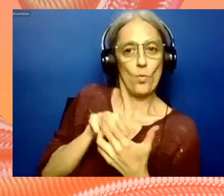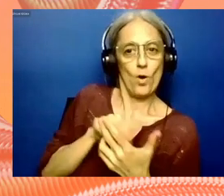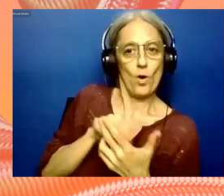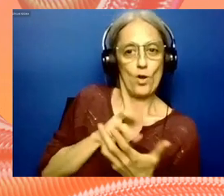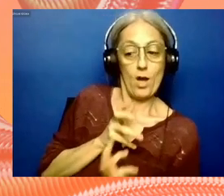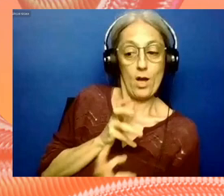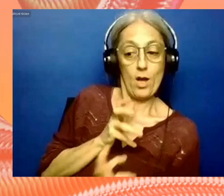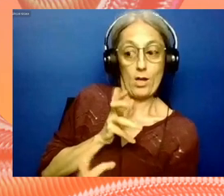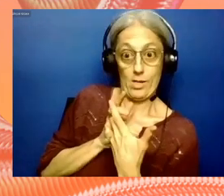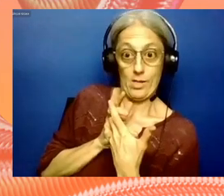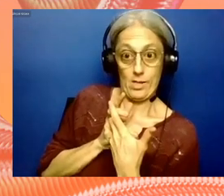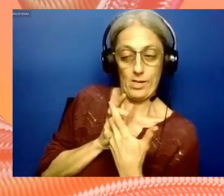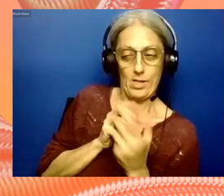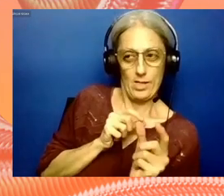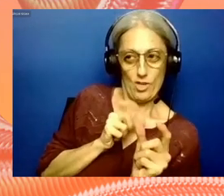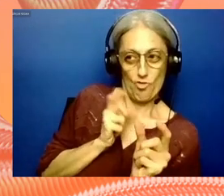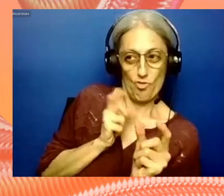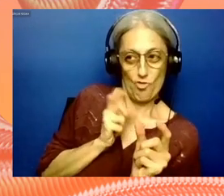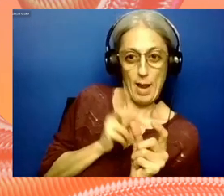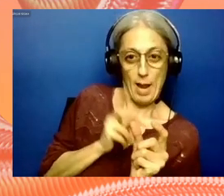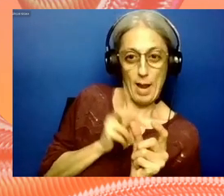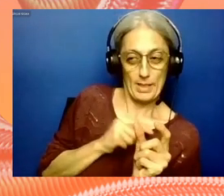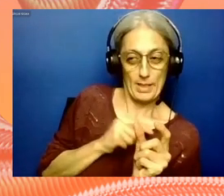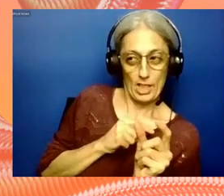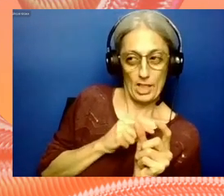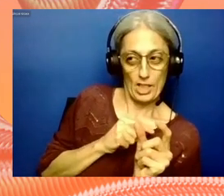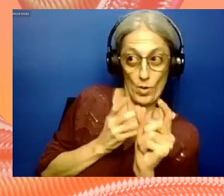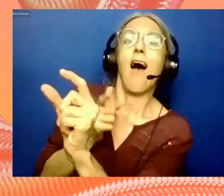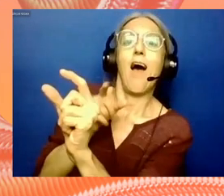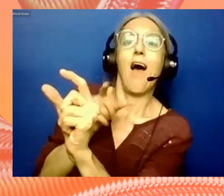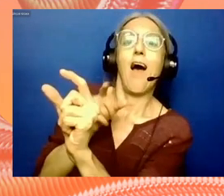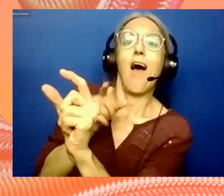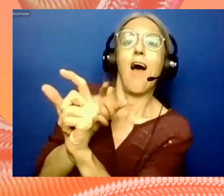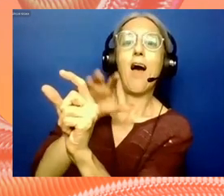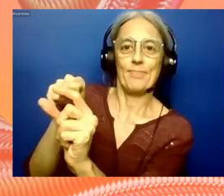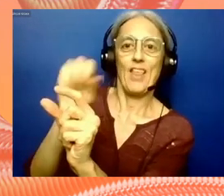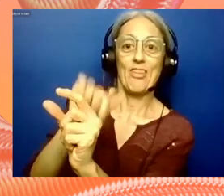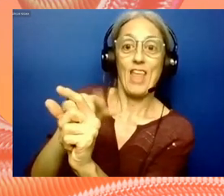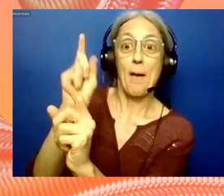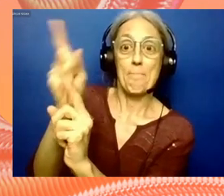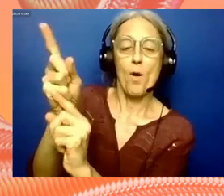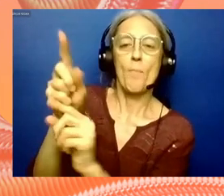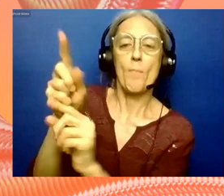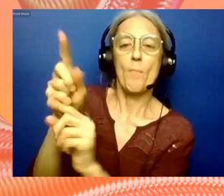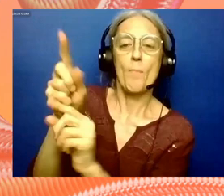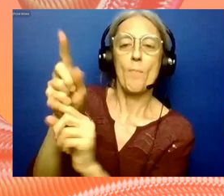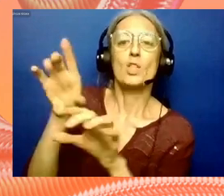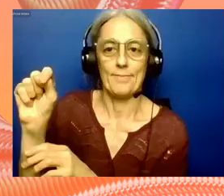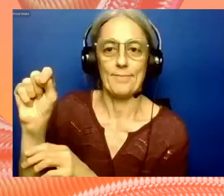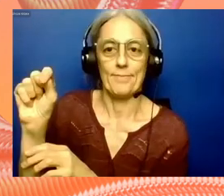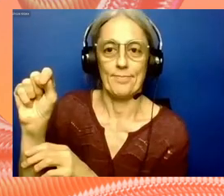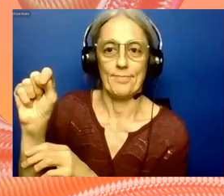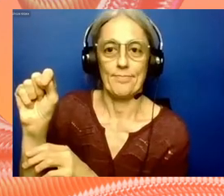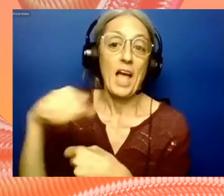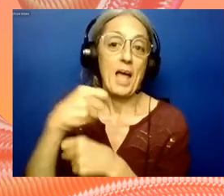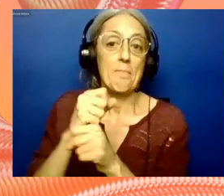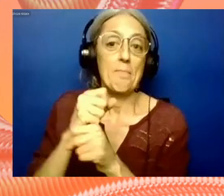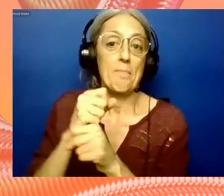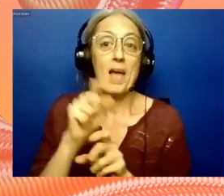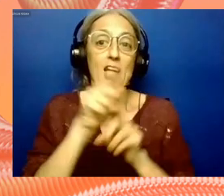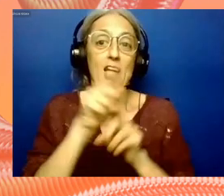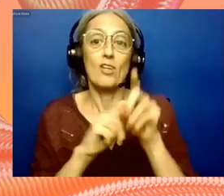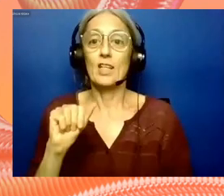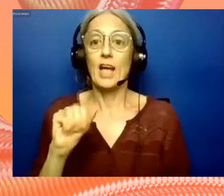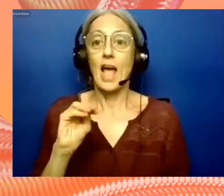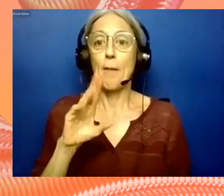your kind of moment that you can capture and make a kind of astrological amulet out of it. And you're like,